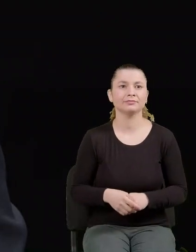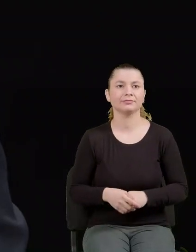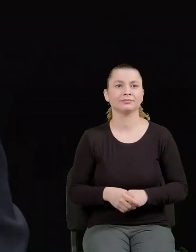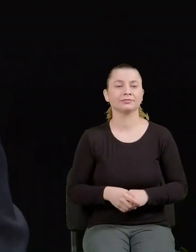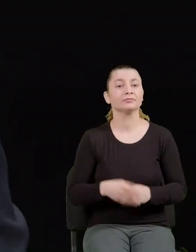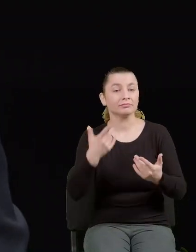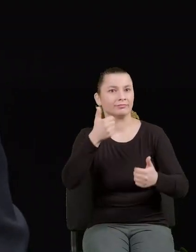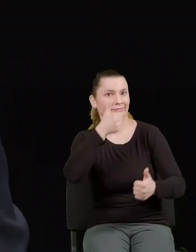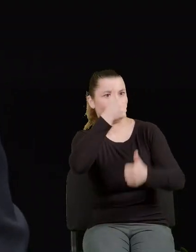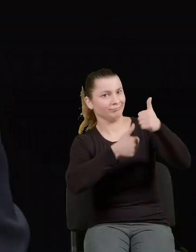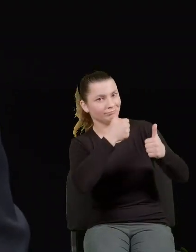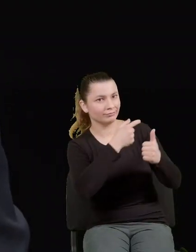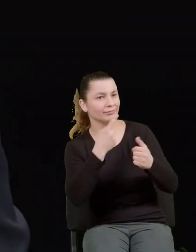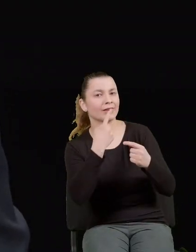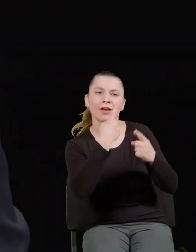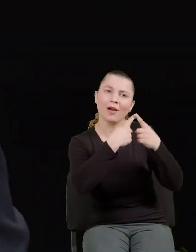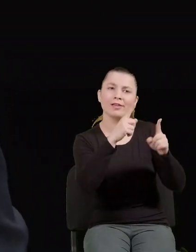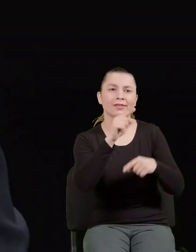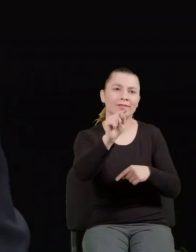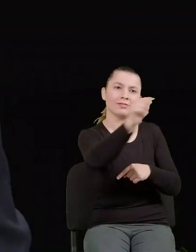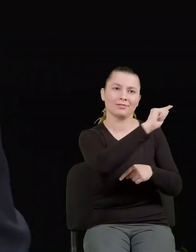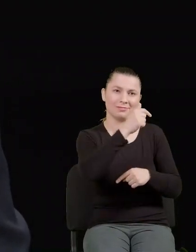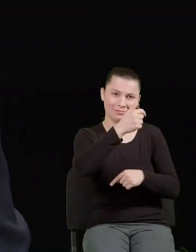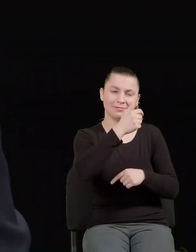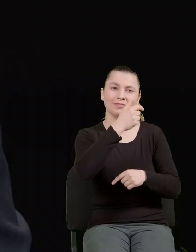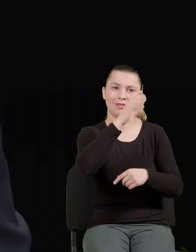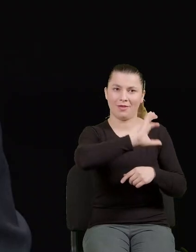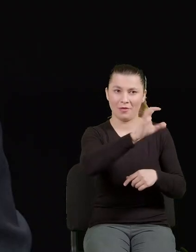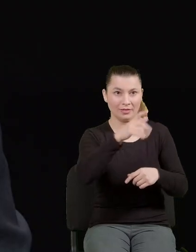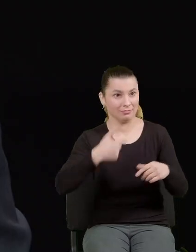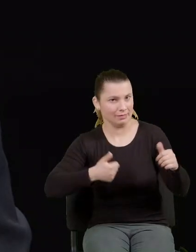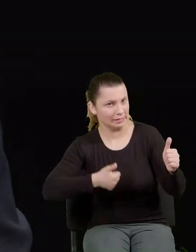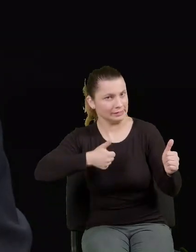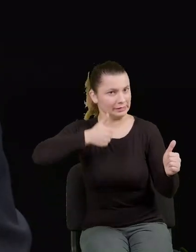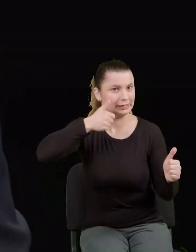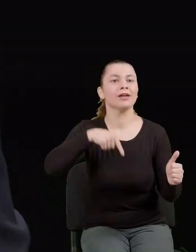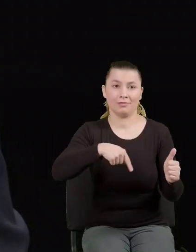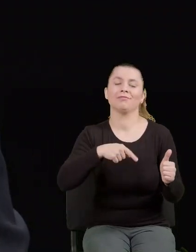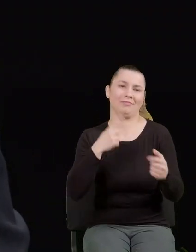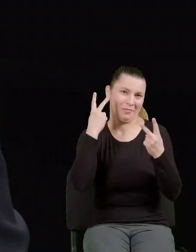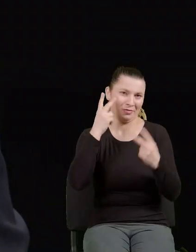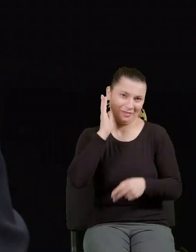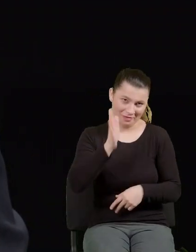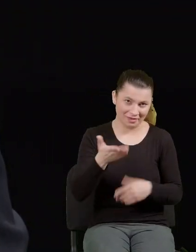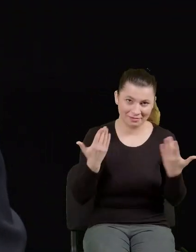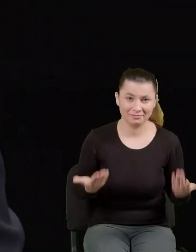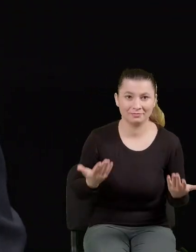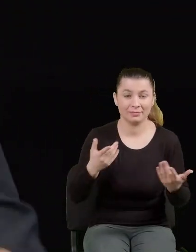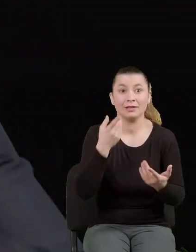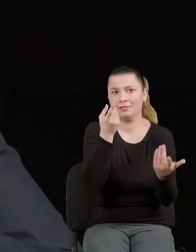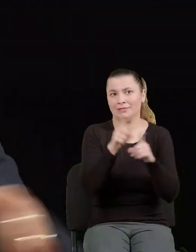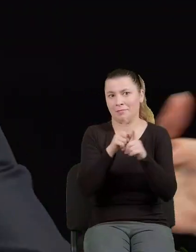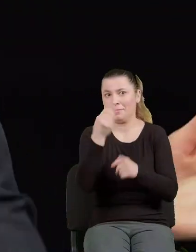that were mentioned in the Draghi report. There is security that was mentioned in the Niinisto report.